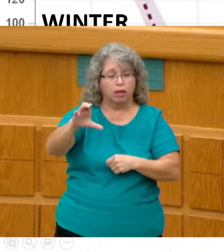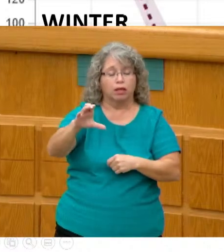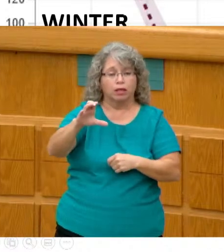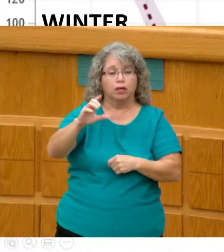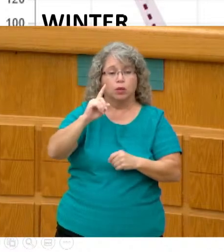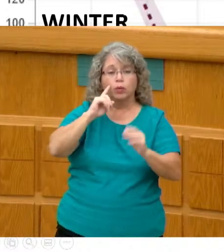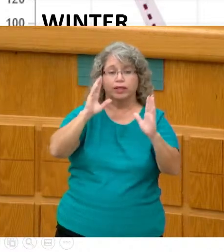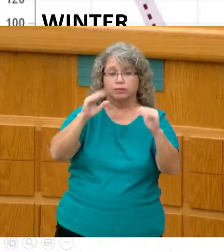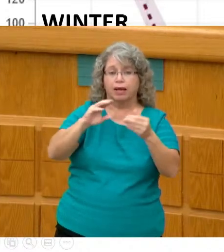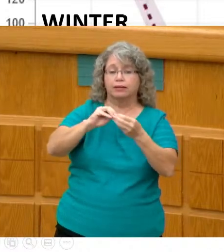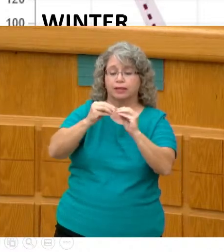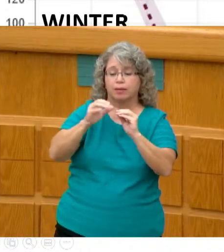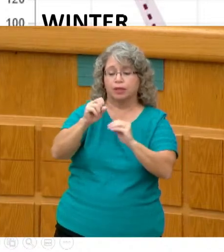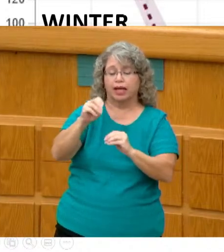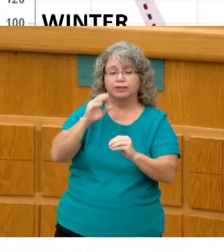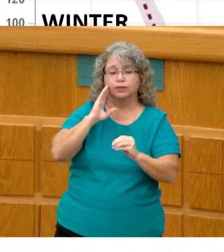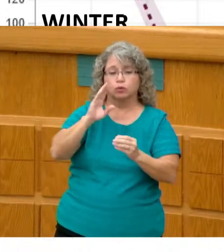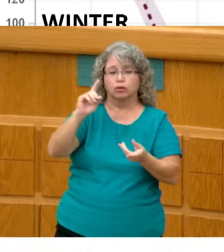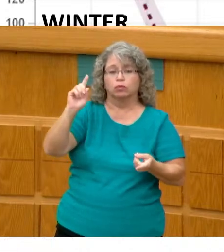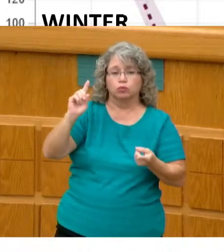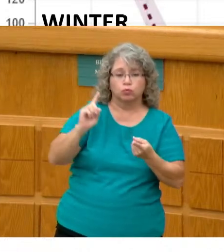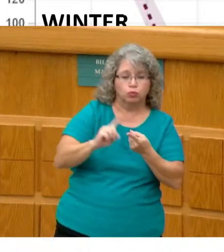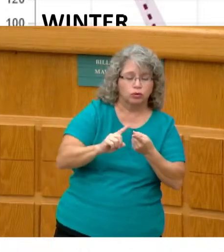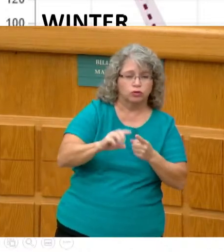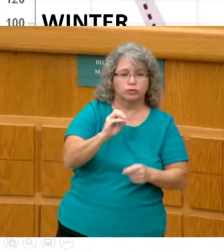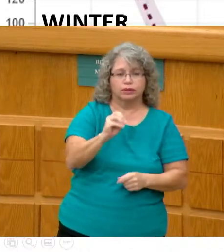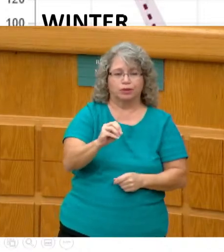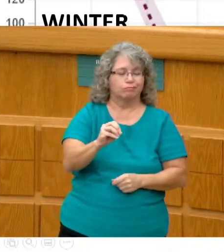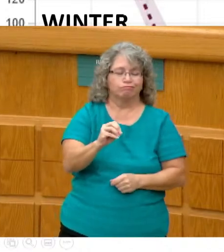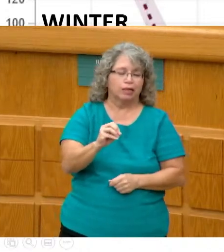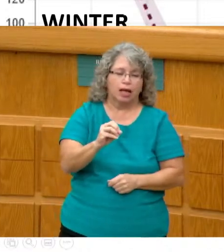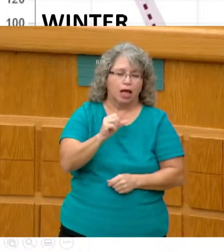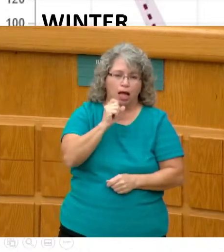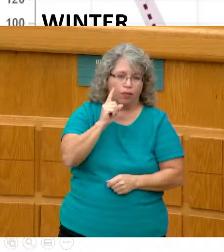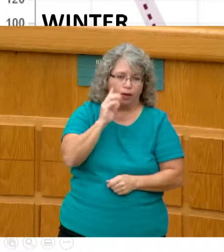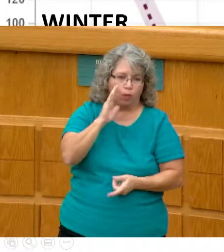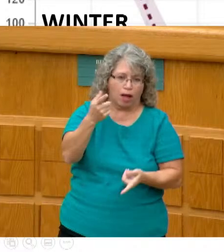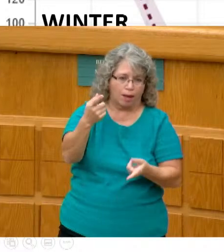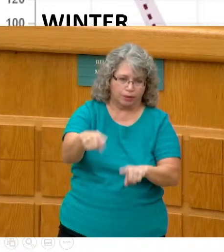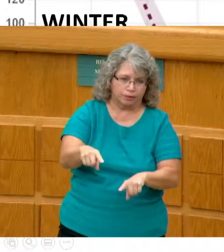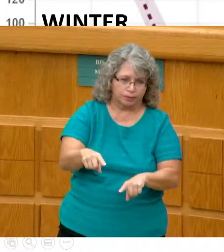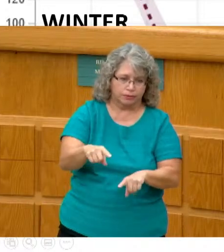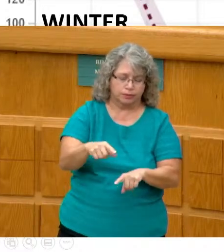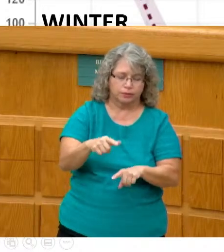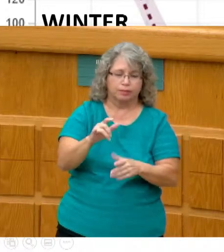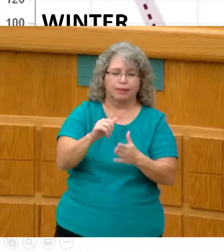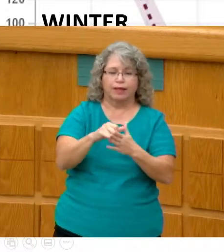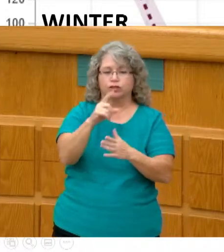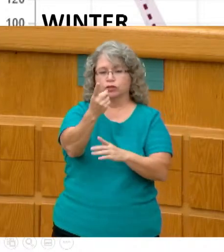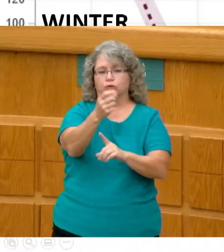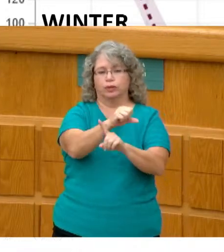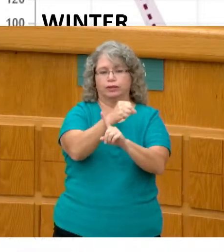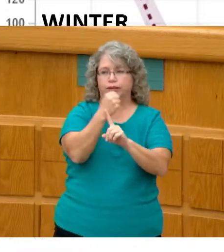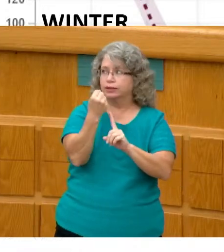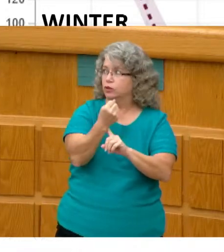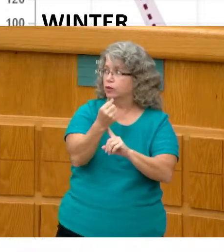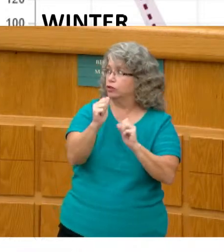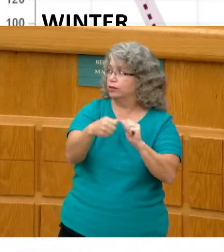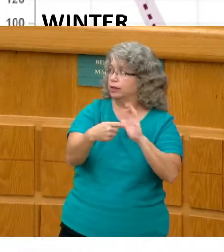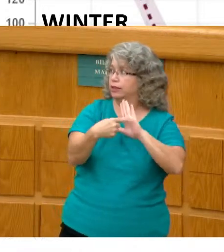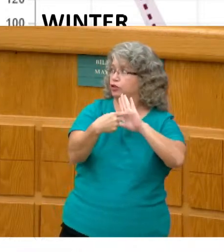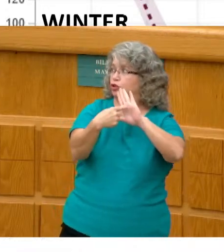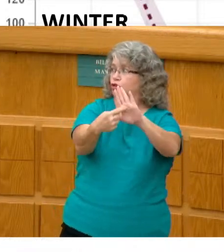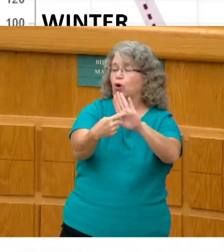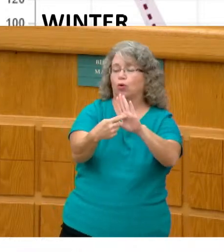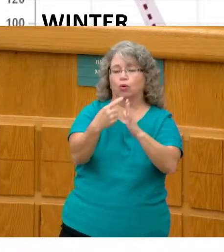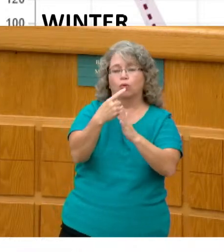winter. Now, I don't see any evidence that this is occurring, so this is just a scenario to show you what the modeling indicates